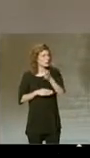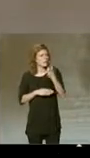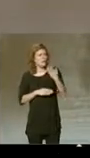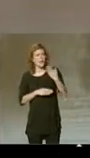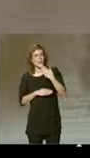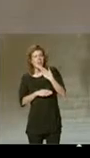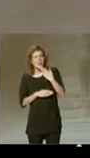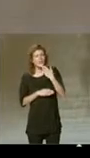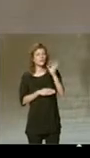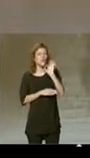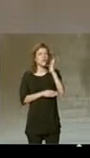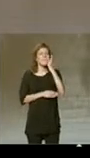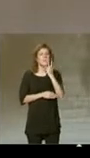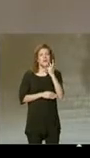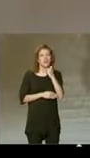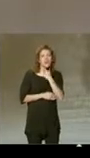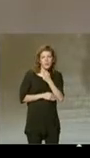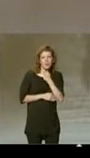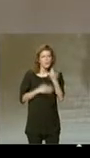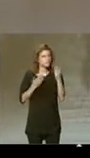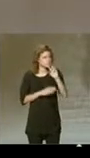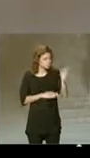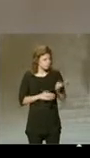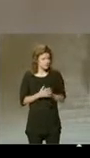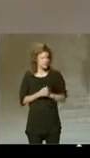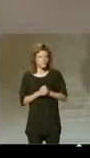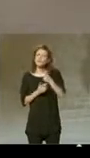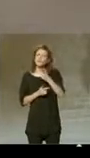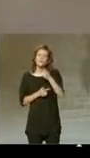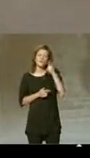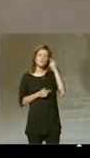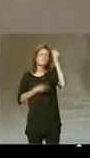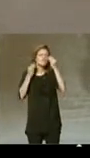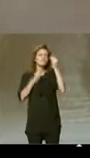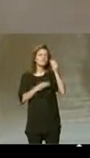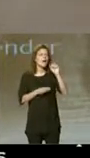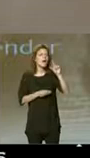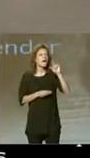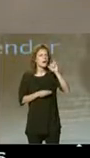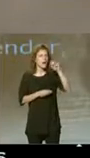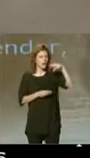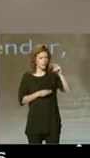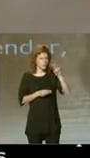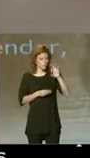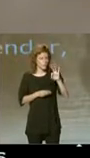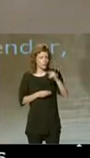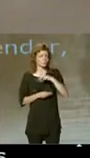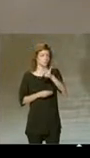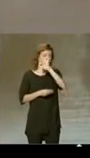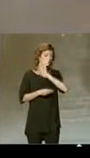regardless of the age, capacities, gender, preference. Alejandro, what can you tell us about this?